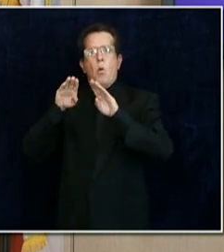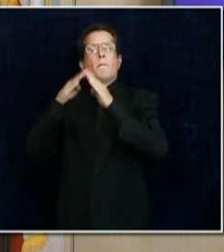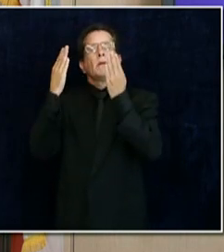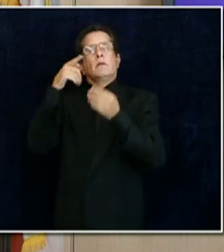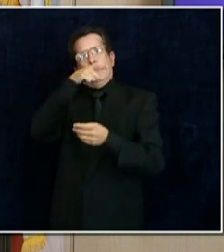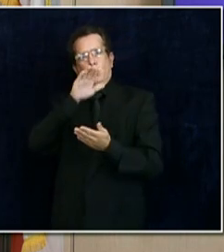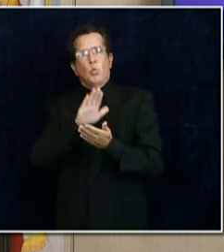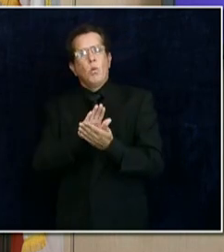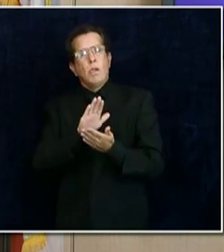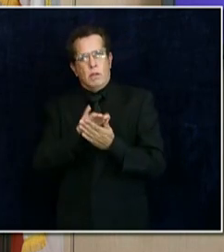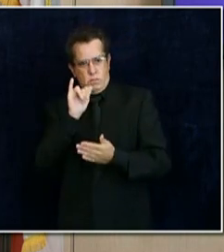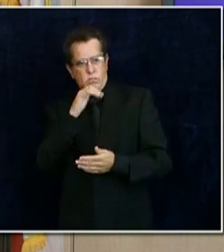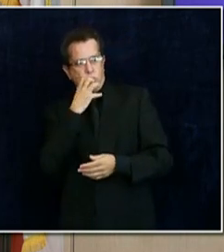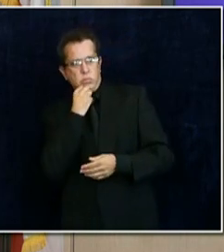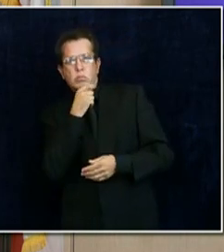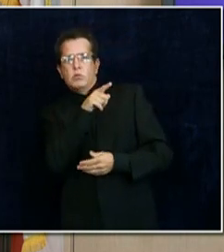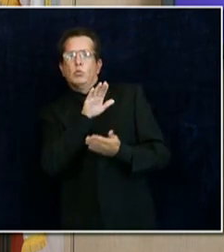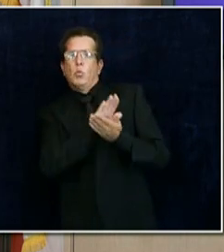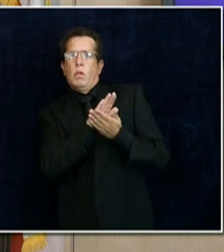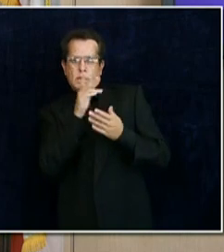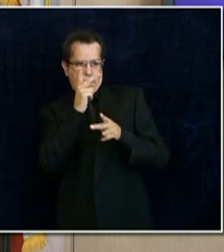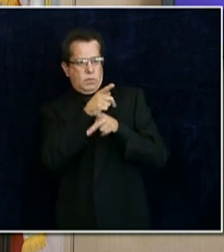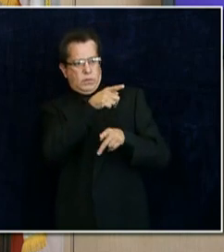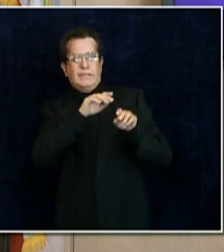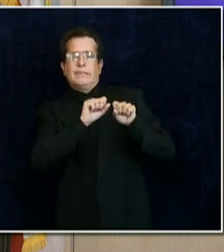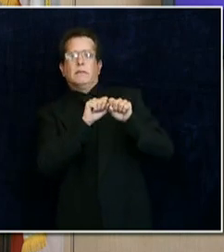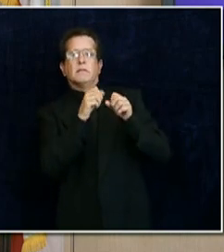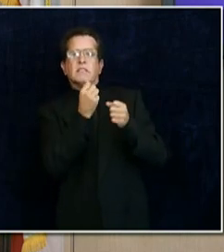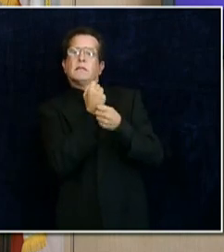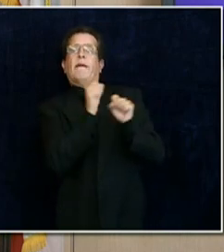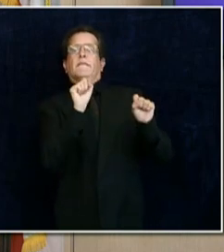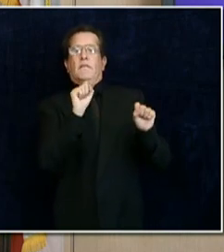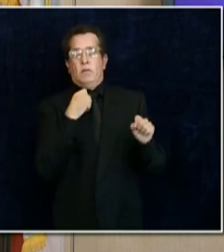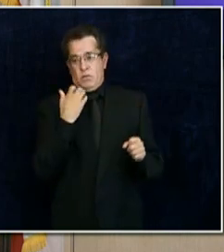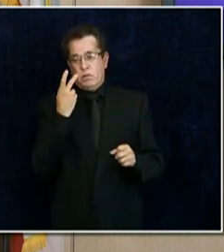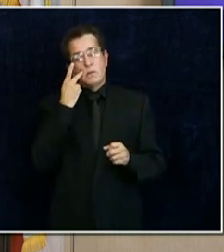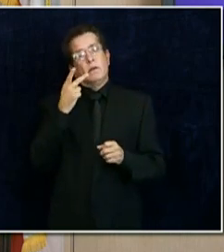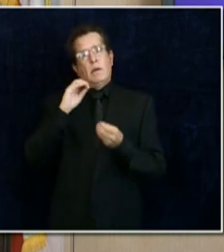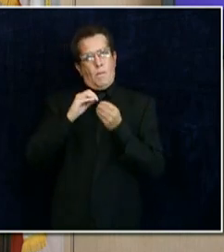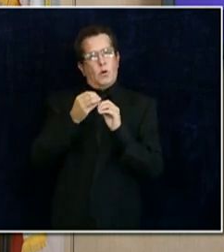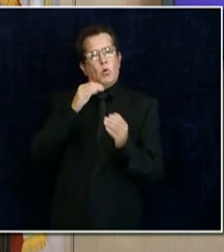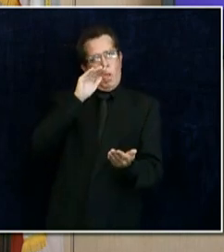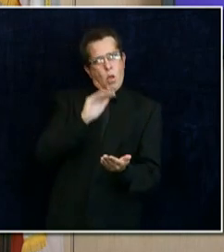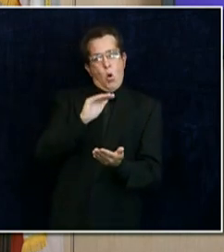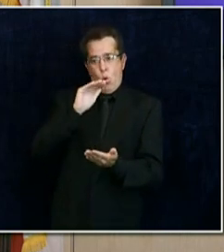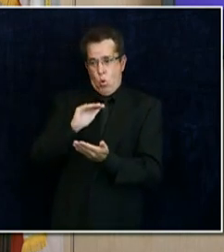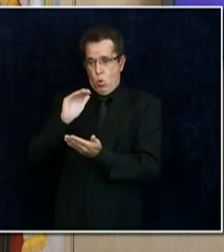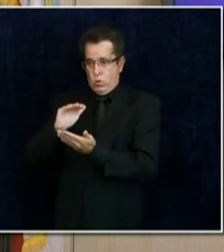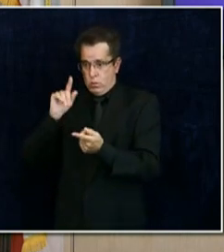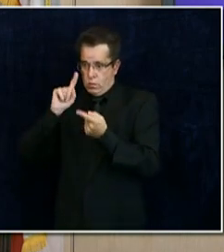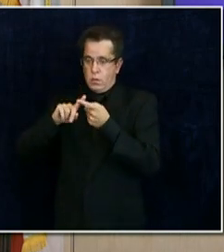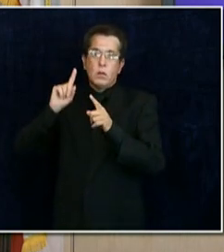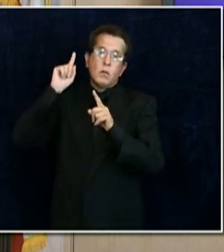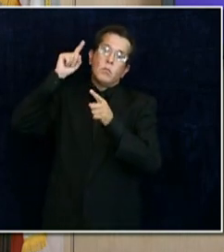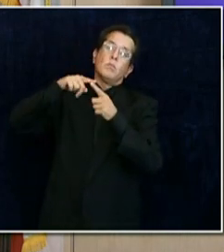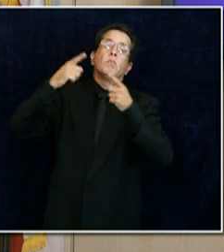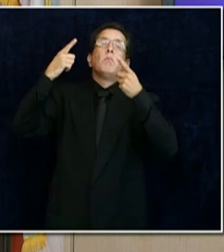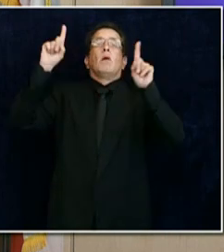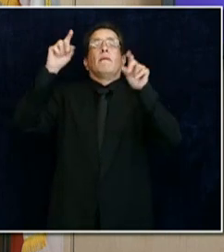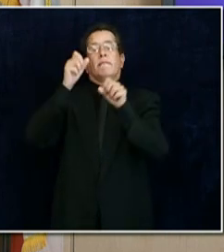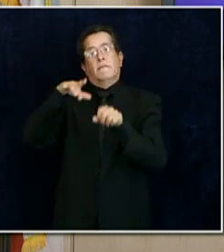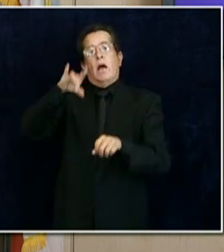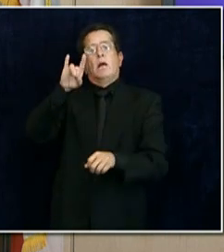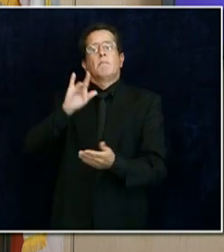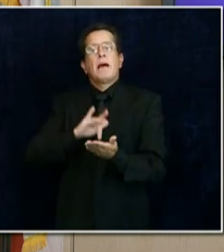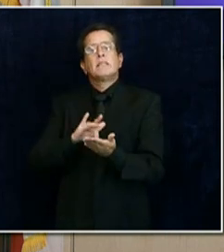schools safely, and we keep them down to ensure that we can go through this until we get a vaccine or a therapeutic